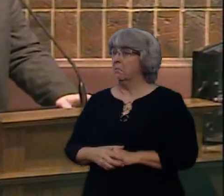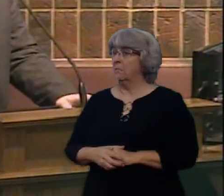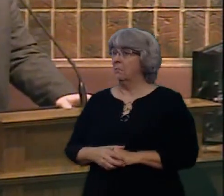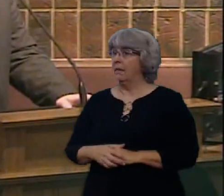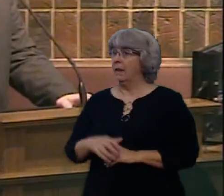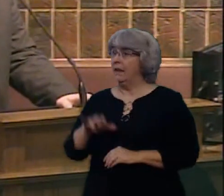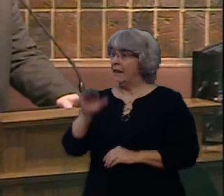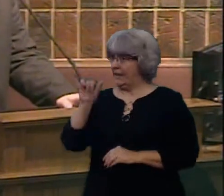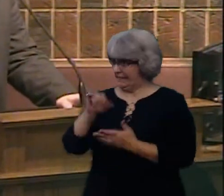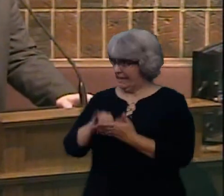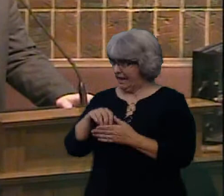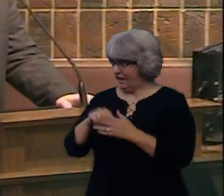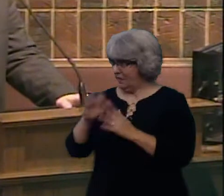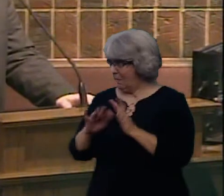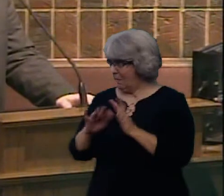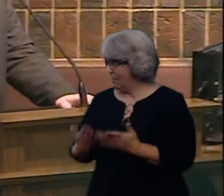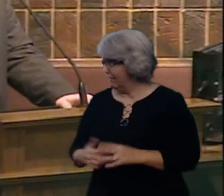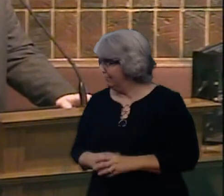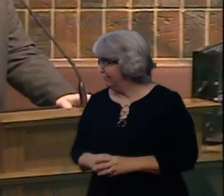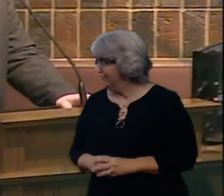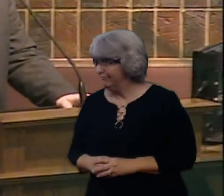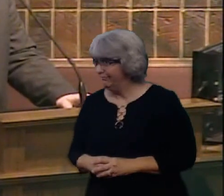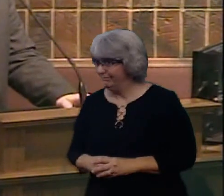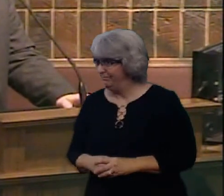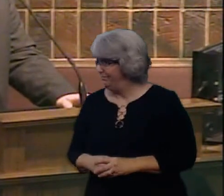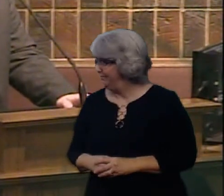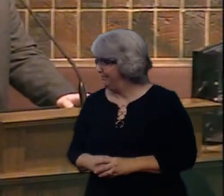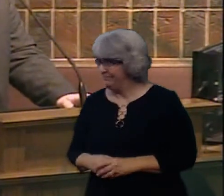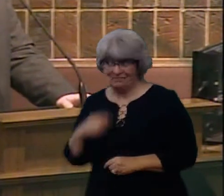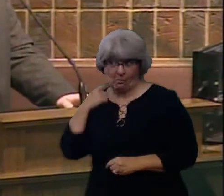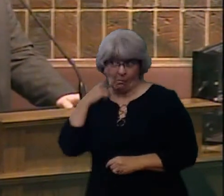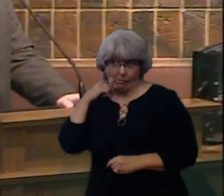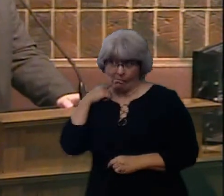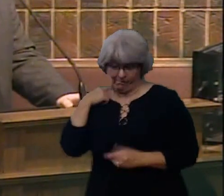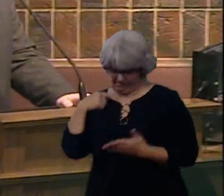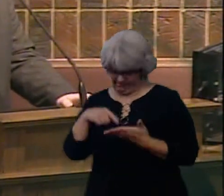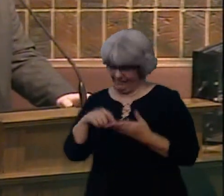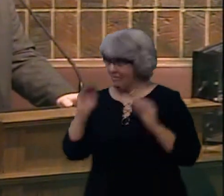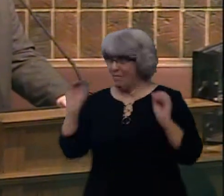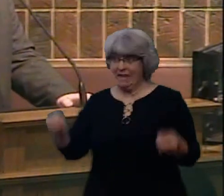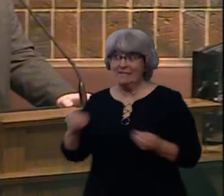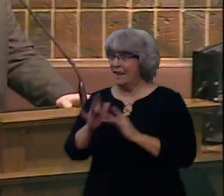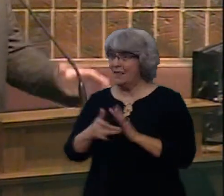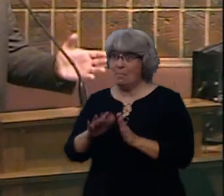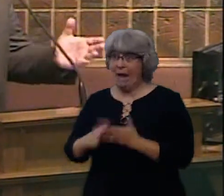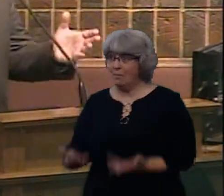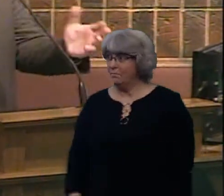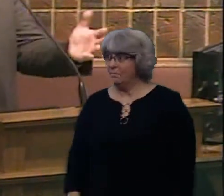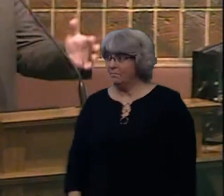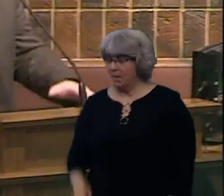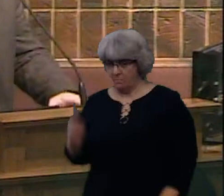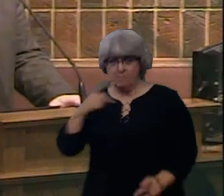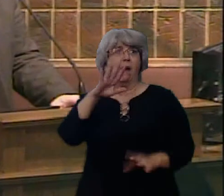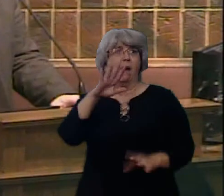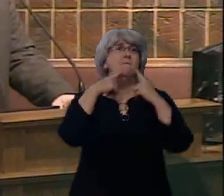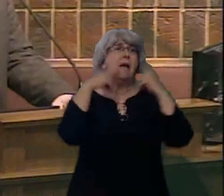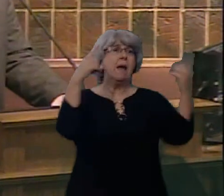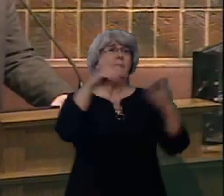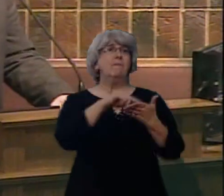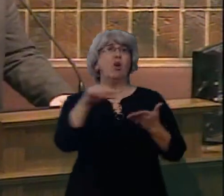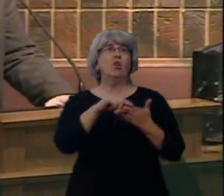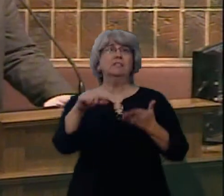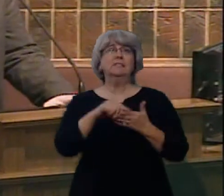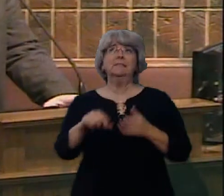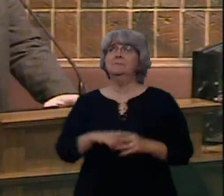any of your Bibles, and we might need to have a discussion because that's not in the Bible. But somehow this group of people